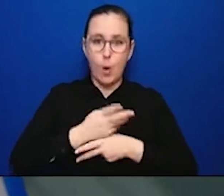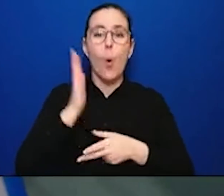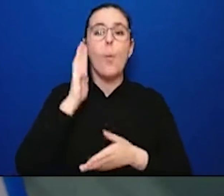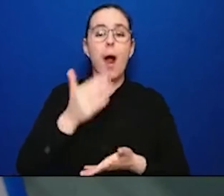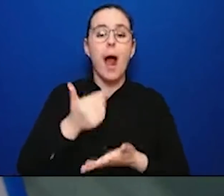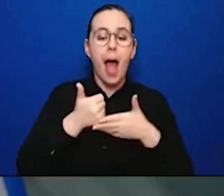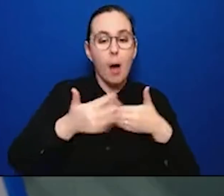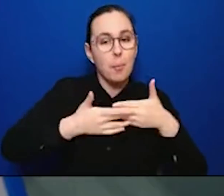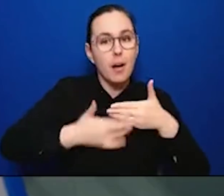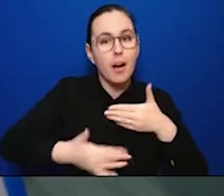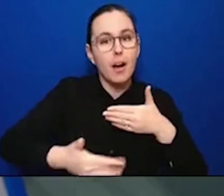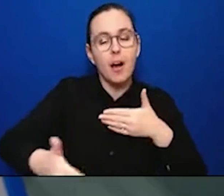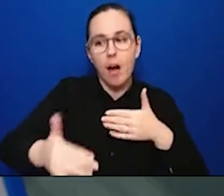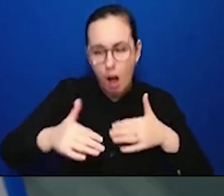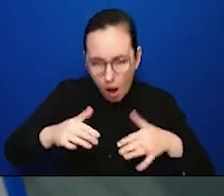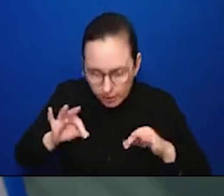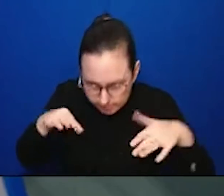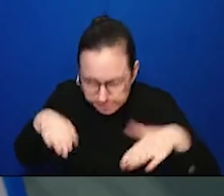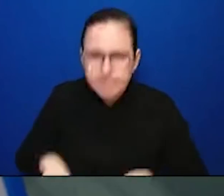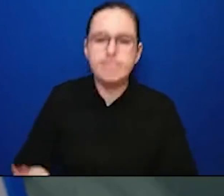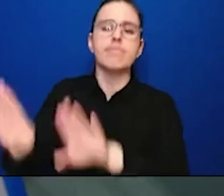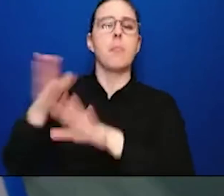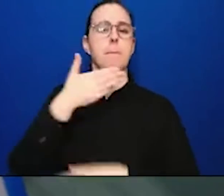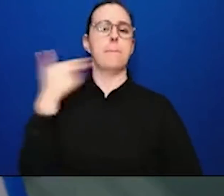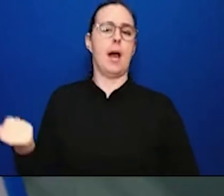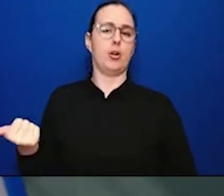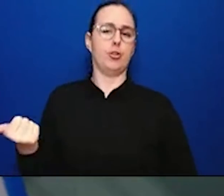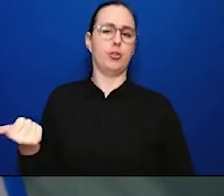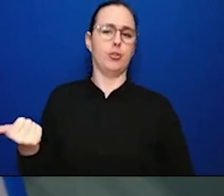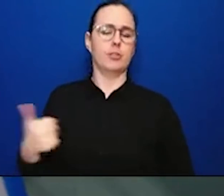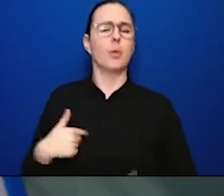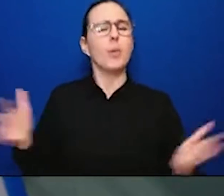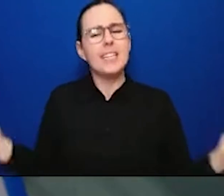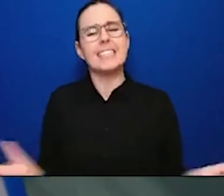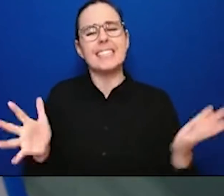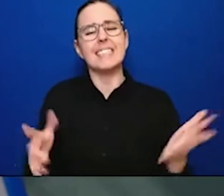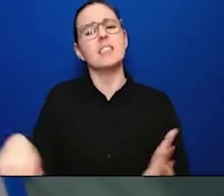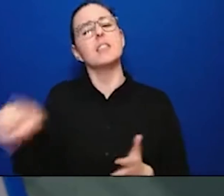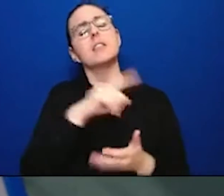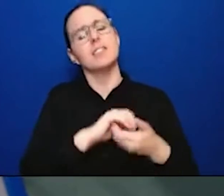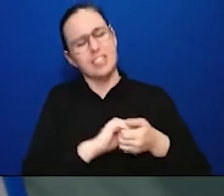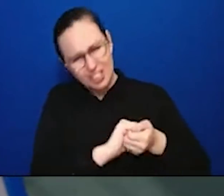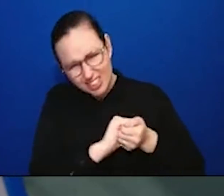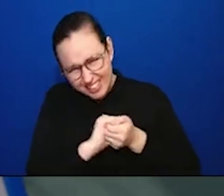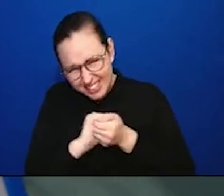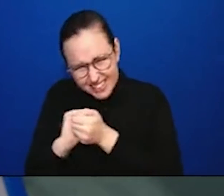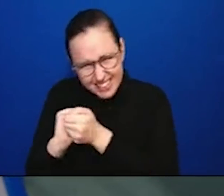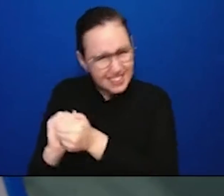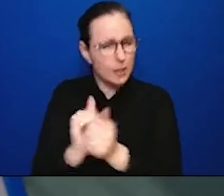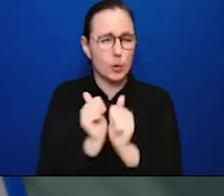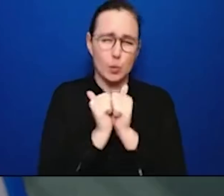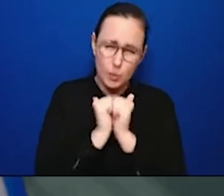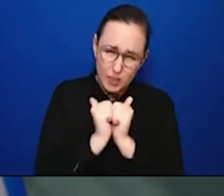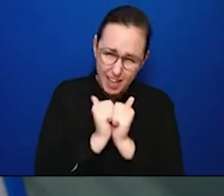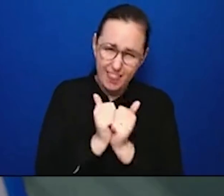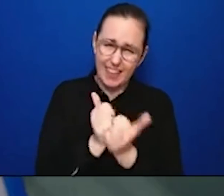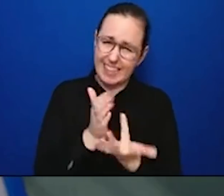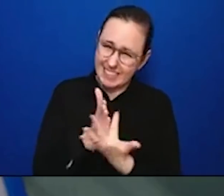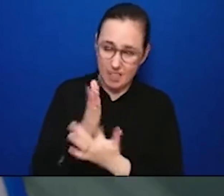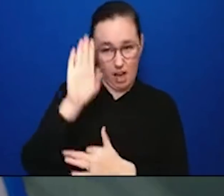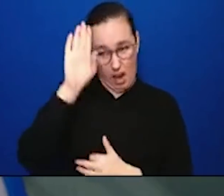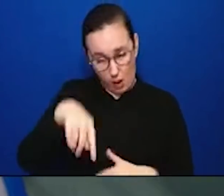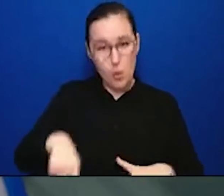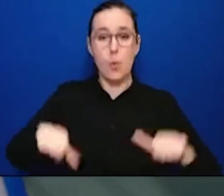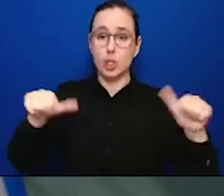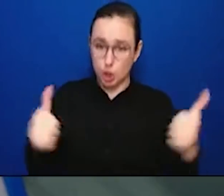of that is the case now, and I encourage everyone to continue to join together to do what we have in this challenging period of the Omicron variant of